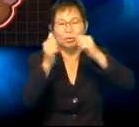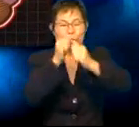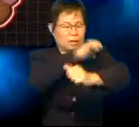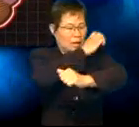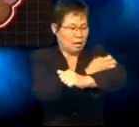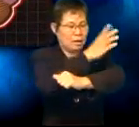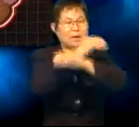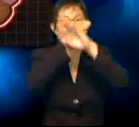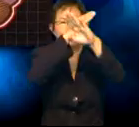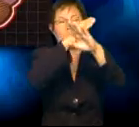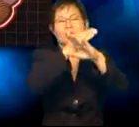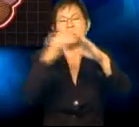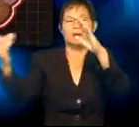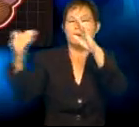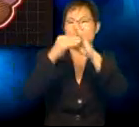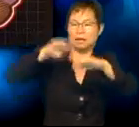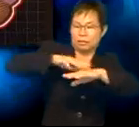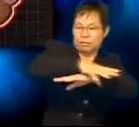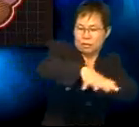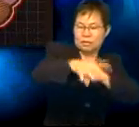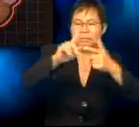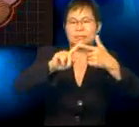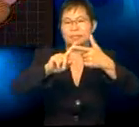energy, and protects it against infection.